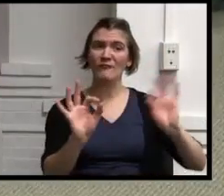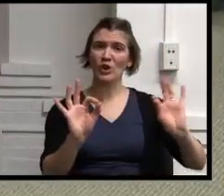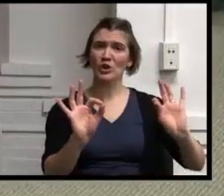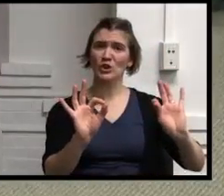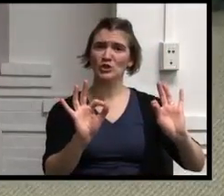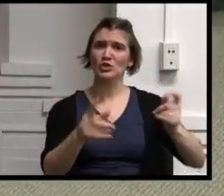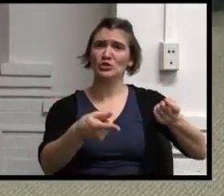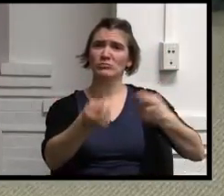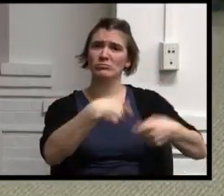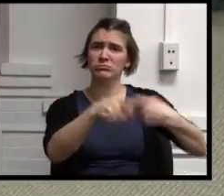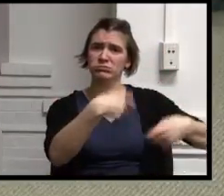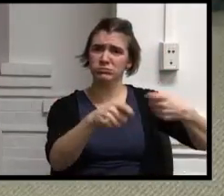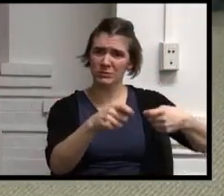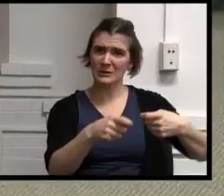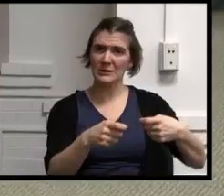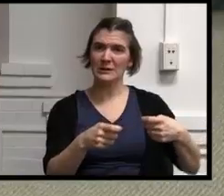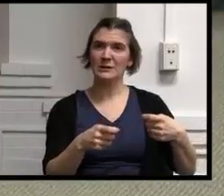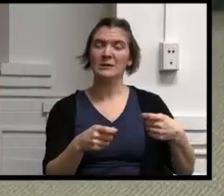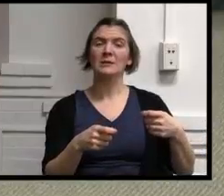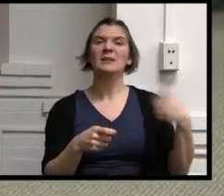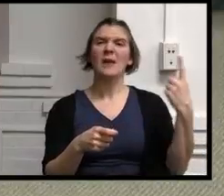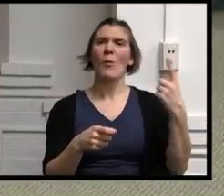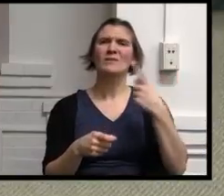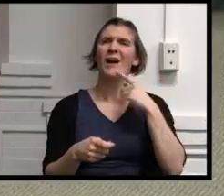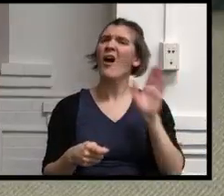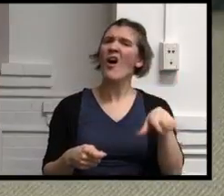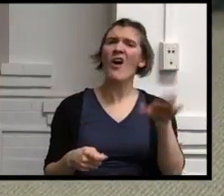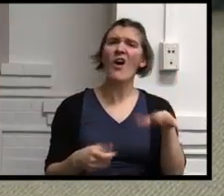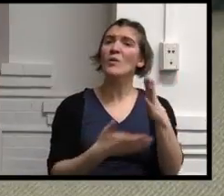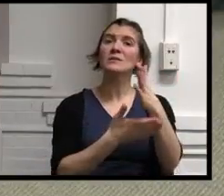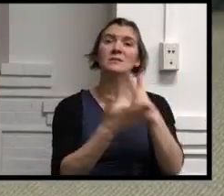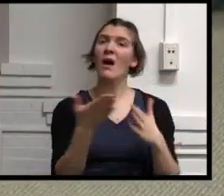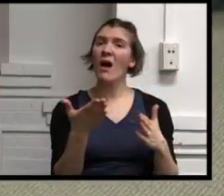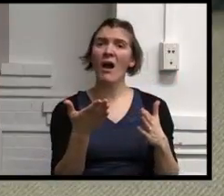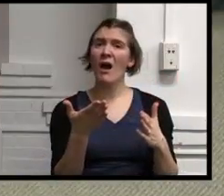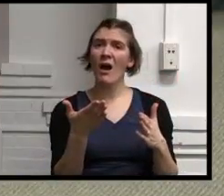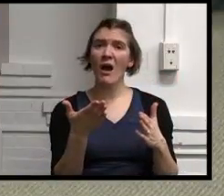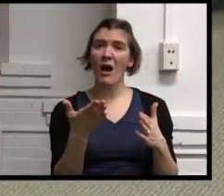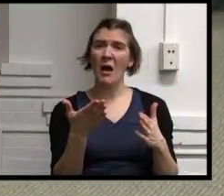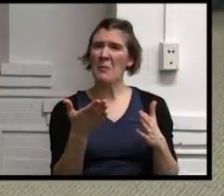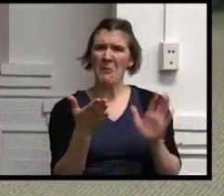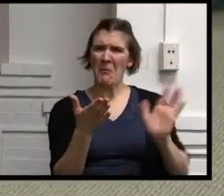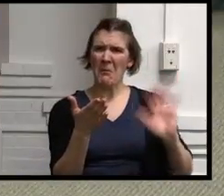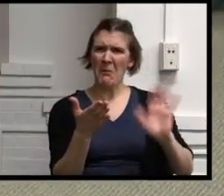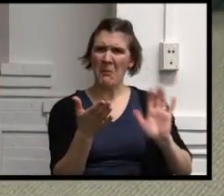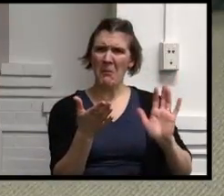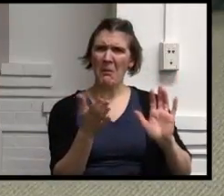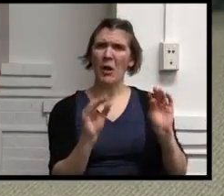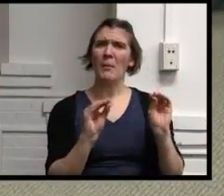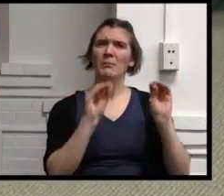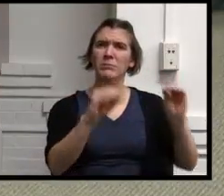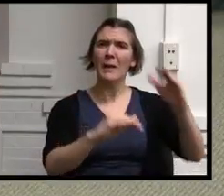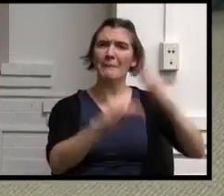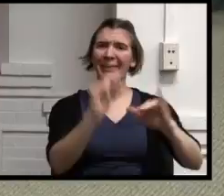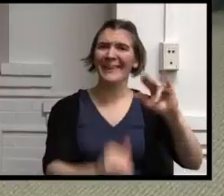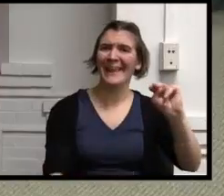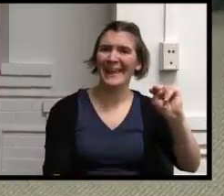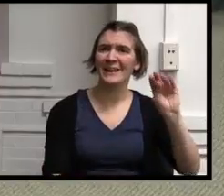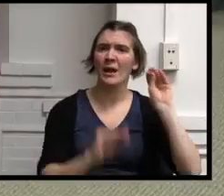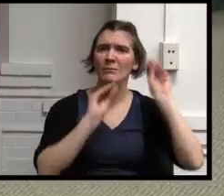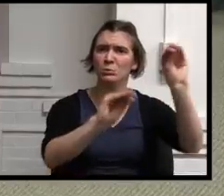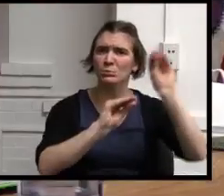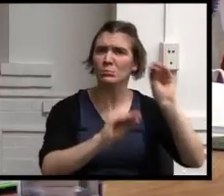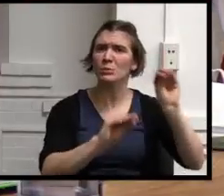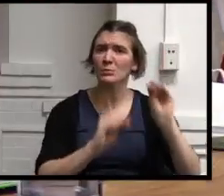out. And I remember Steve making an argument about there's some stuff it's crazy to take out, you want to build it in, and there's all, all these other reasons,